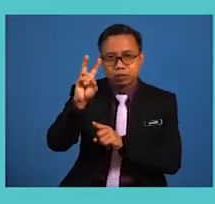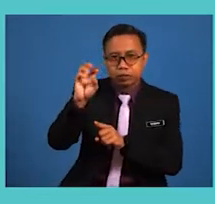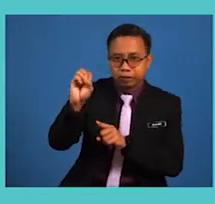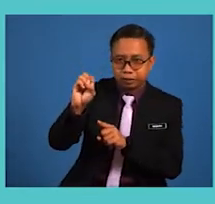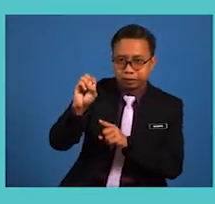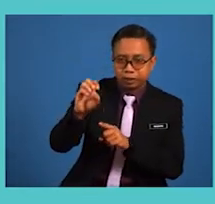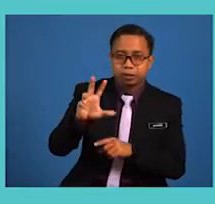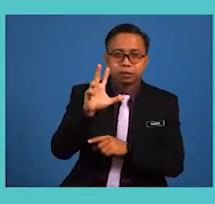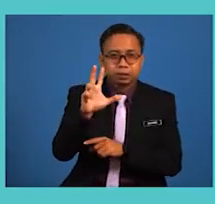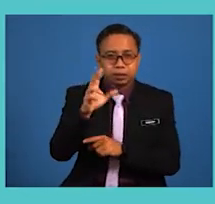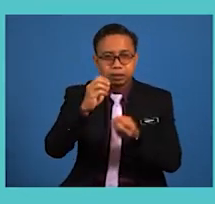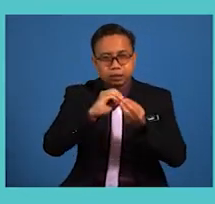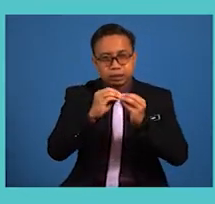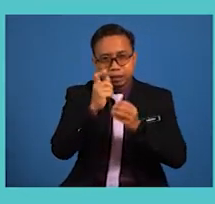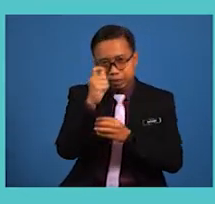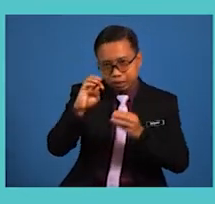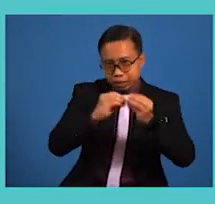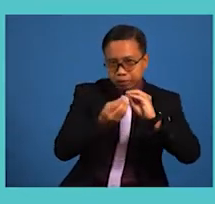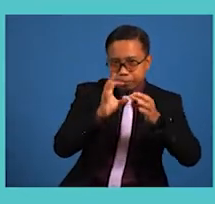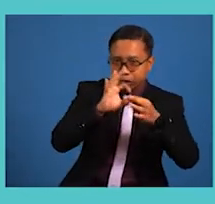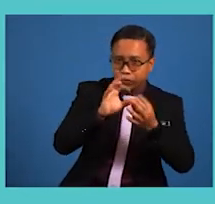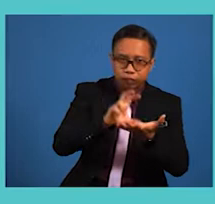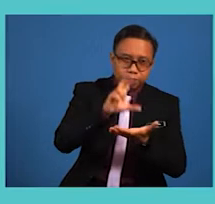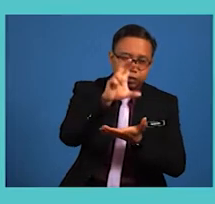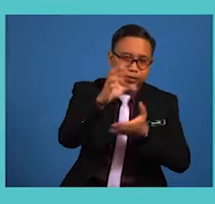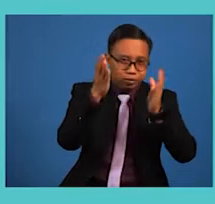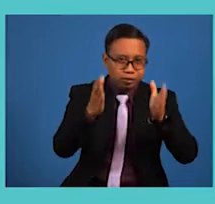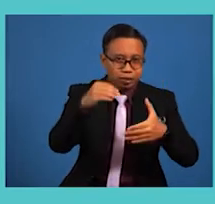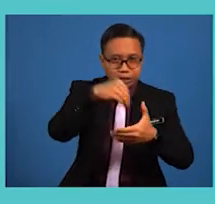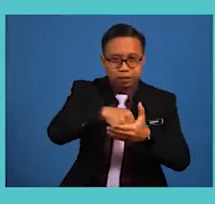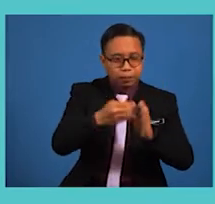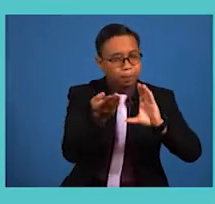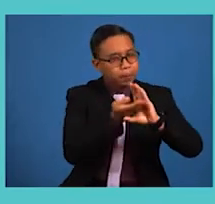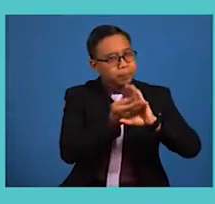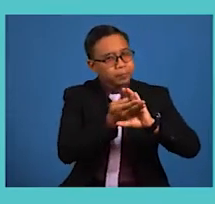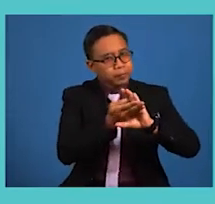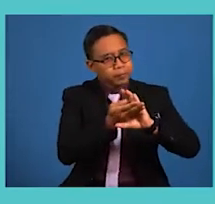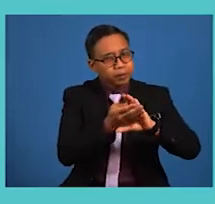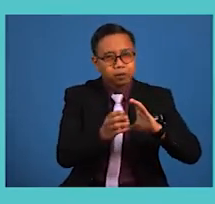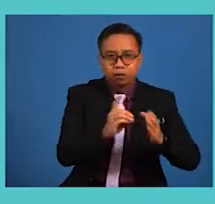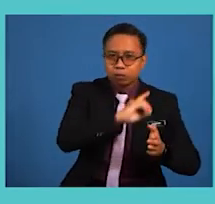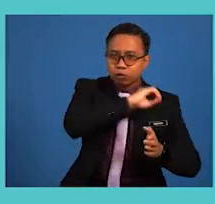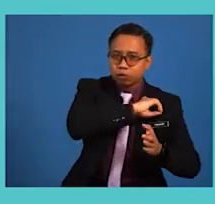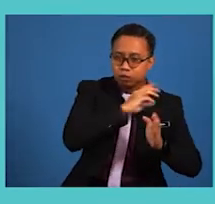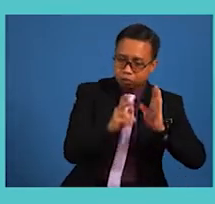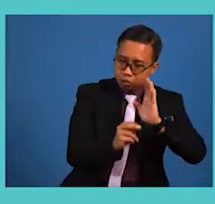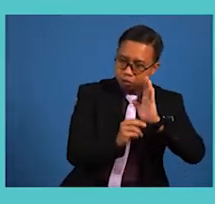3, the number of investors in bank deposits decreased